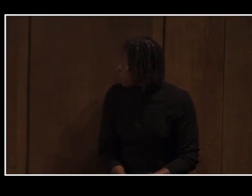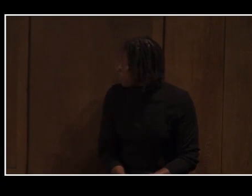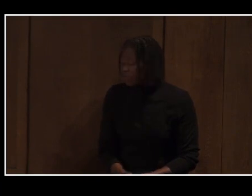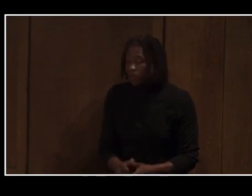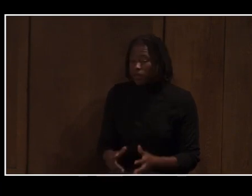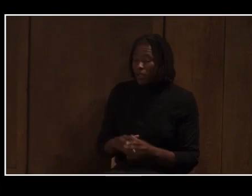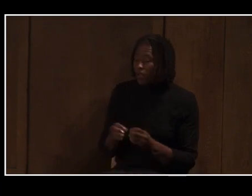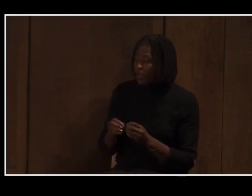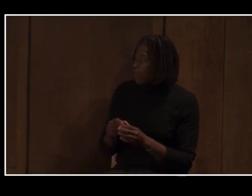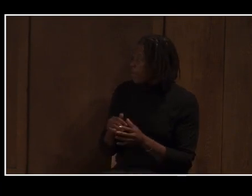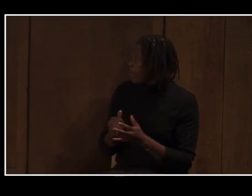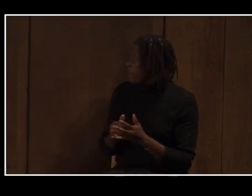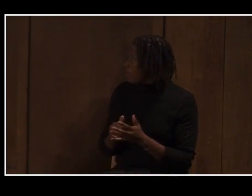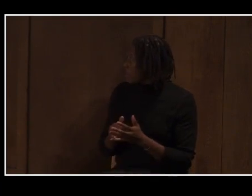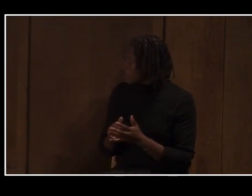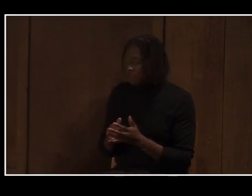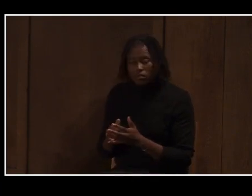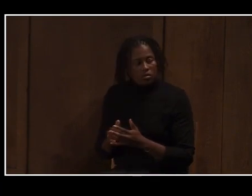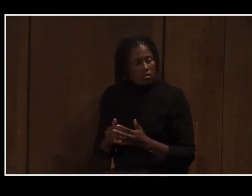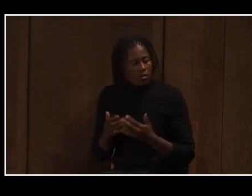Abbas, thank you for not going to your therapy session.